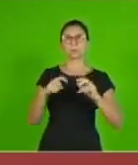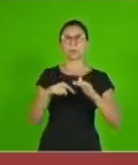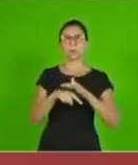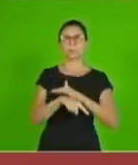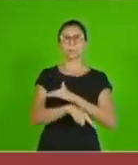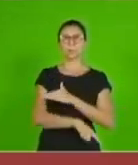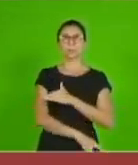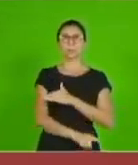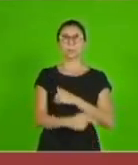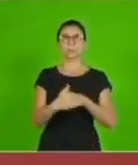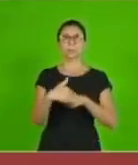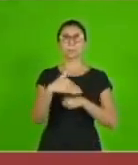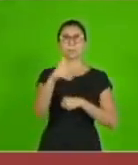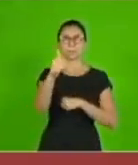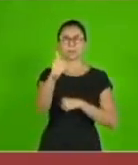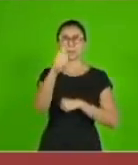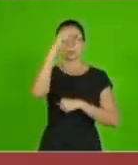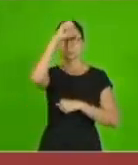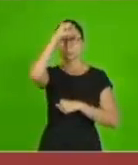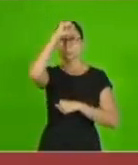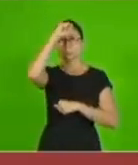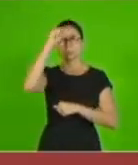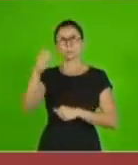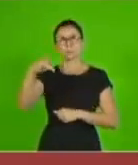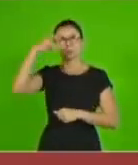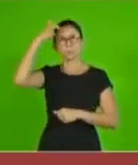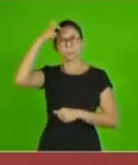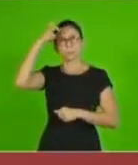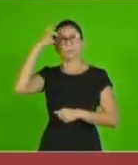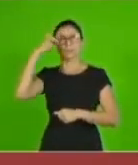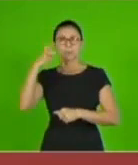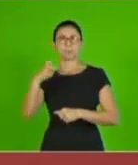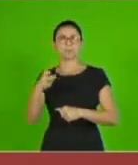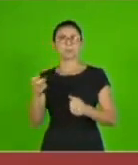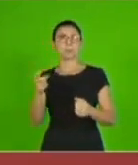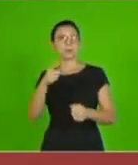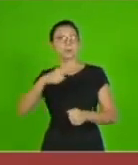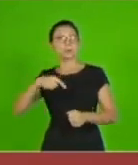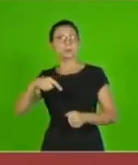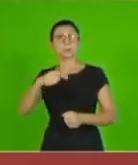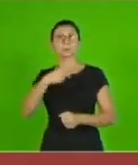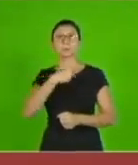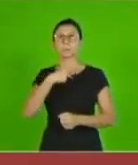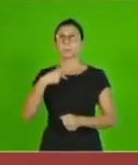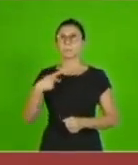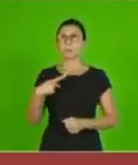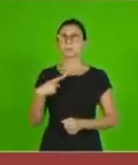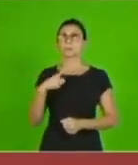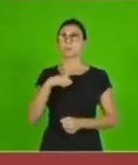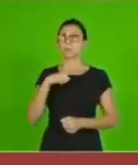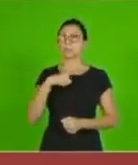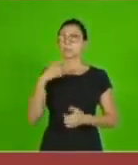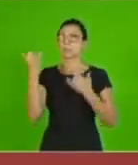they could be learning more about the topic and be well informed before we give this Sunday